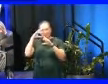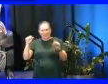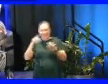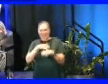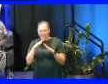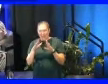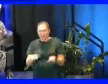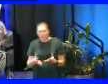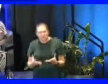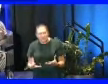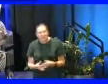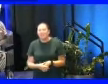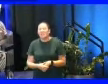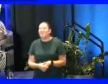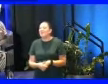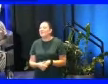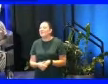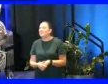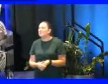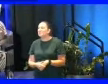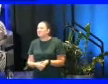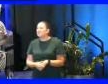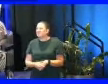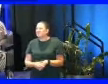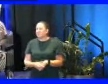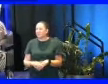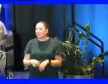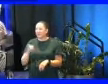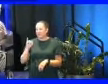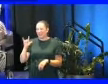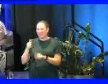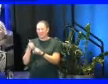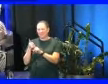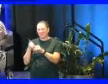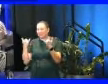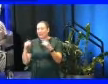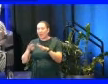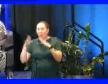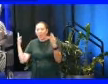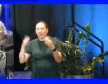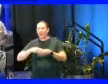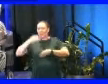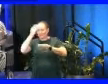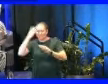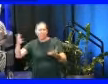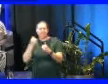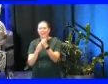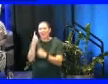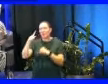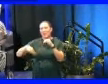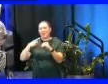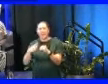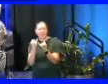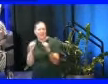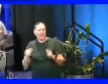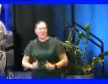And Independent now, it's open and it's on a website. I tell everybody about it. I'm so ecstatic